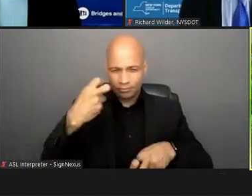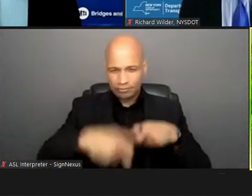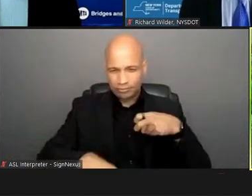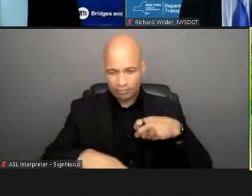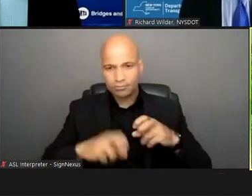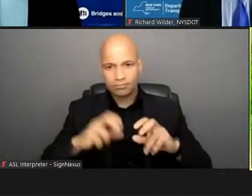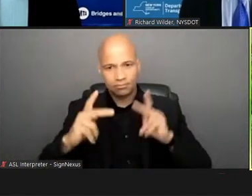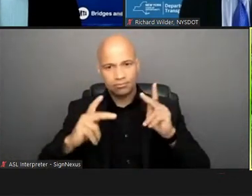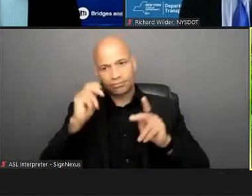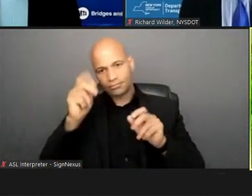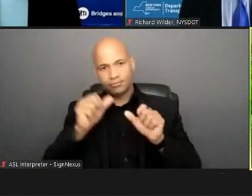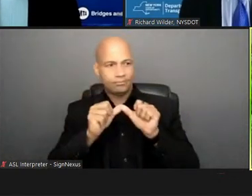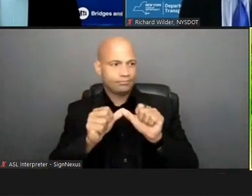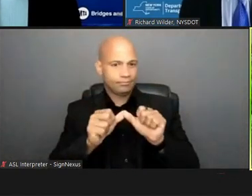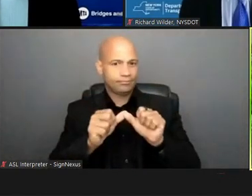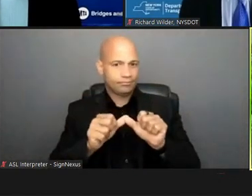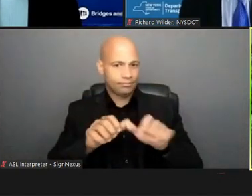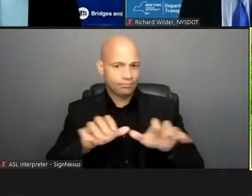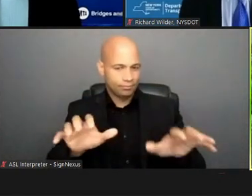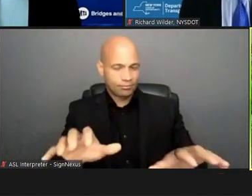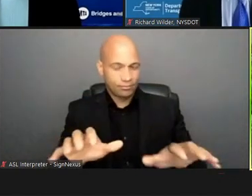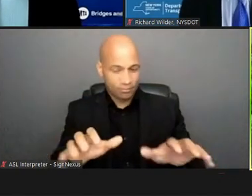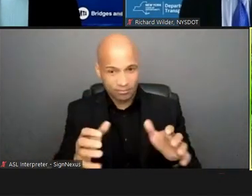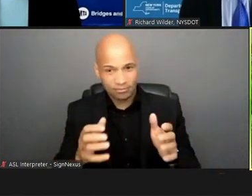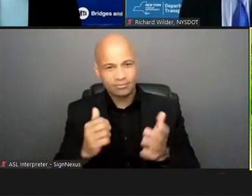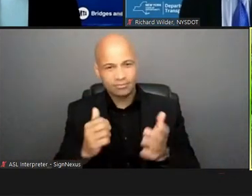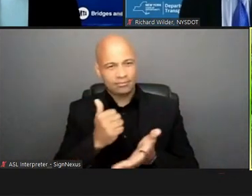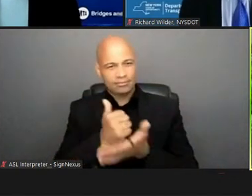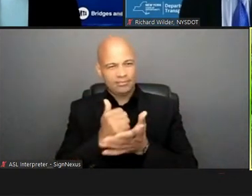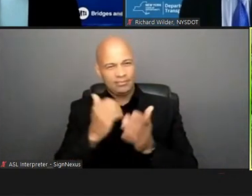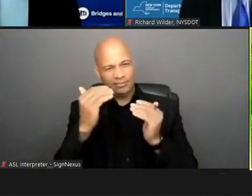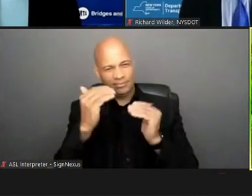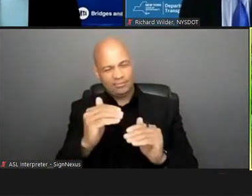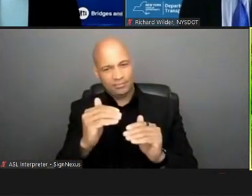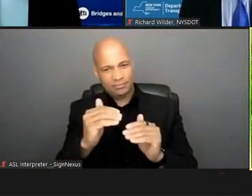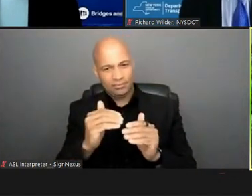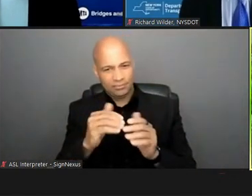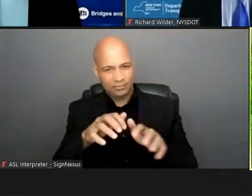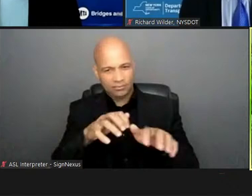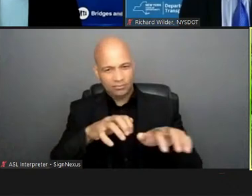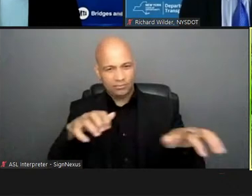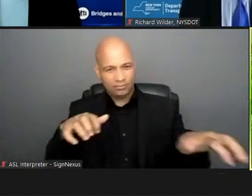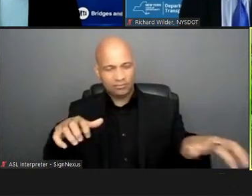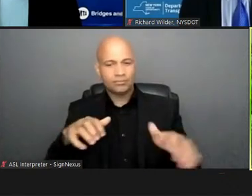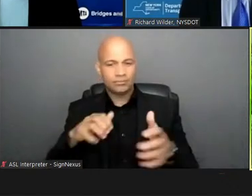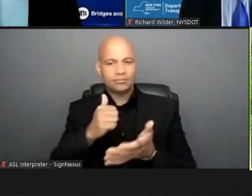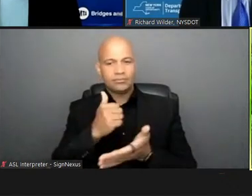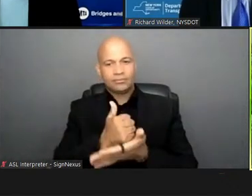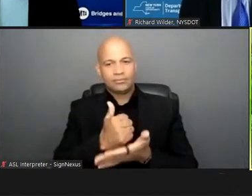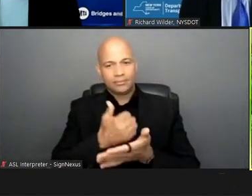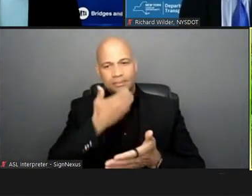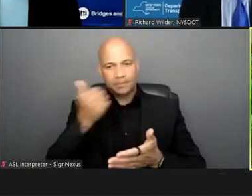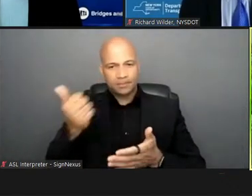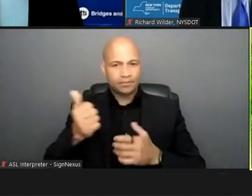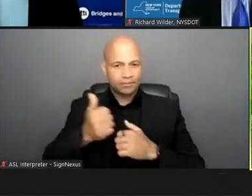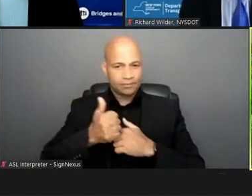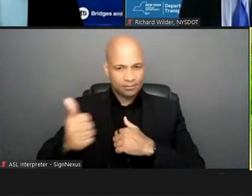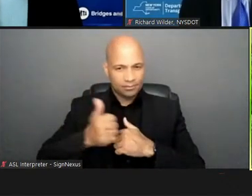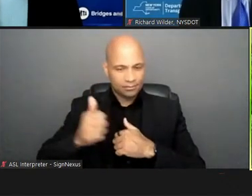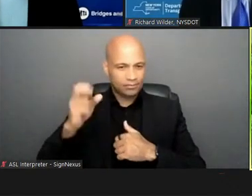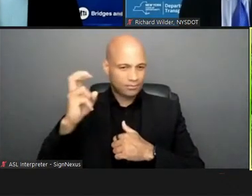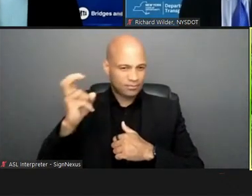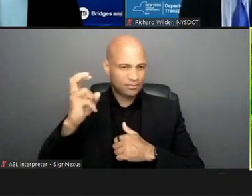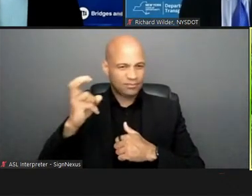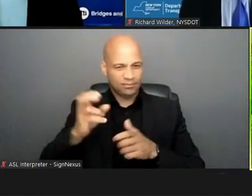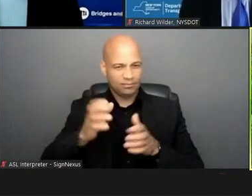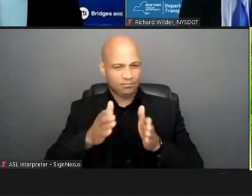will continue to do it and restricting vehicle traffic into the center of the city will contribute to better public transit and more vibrant streets for all